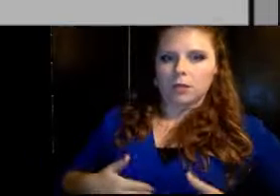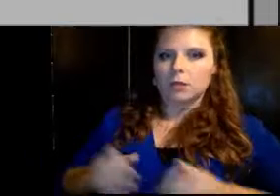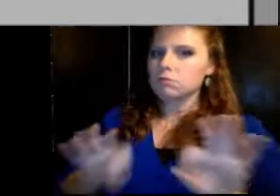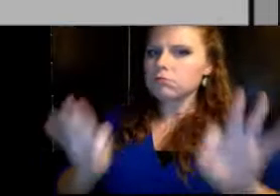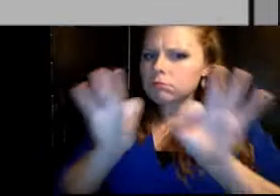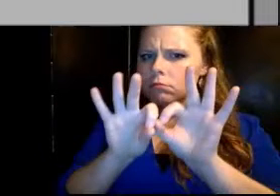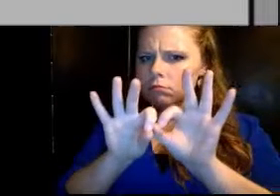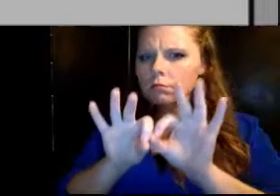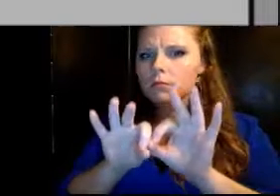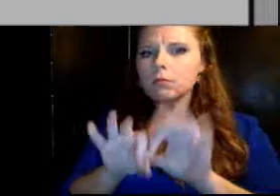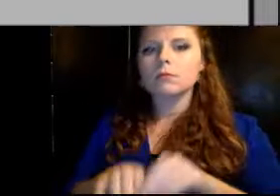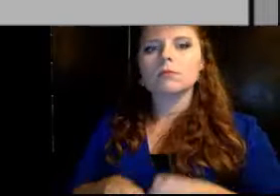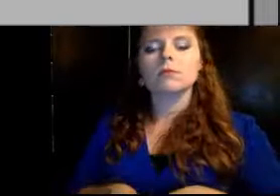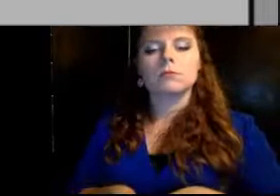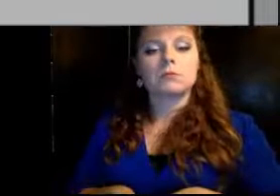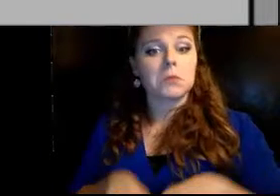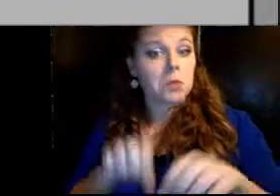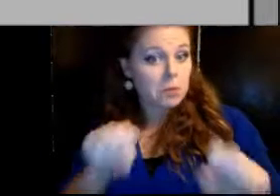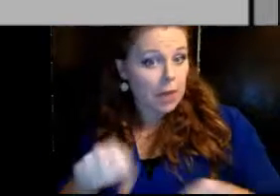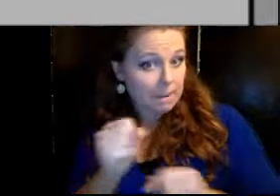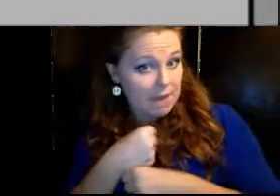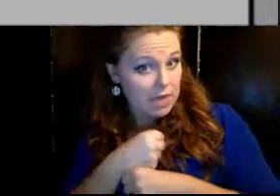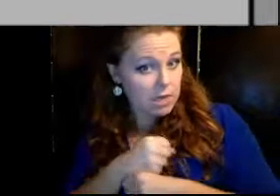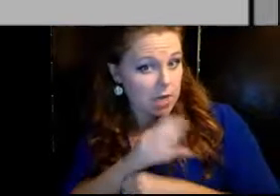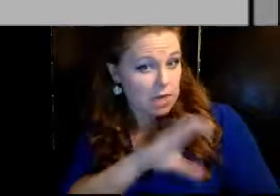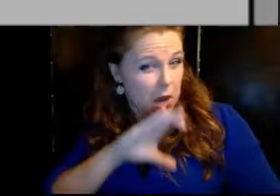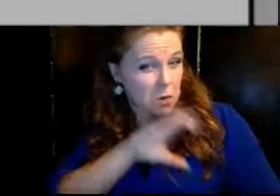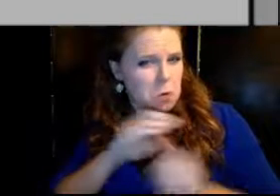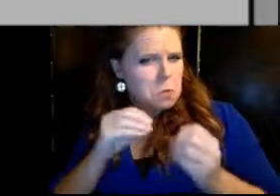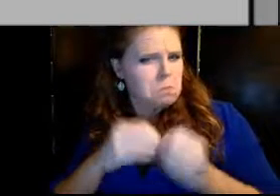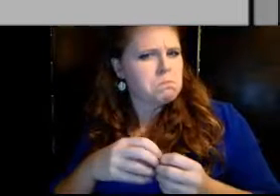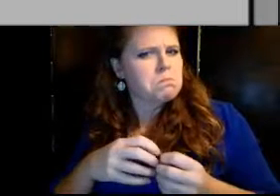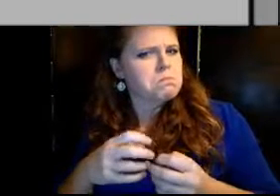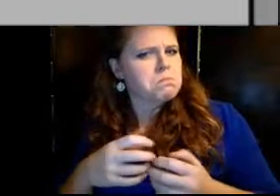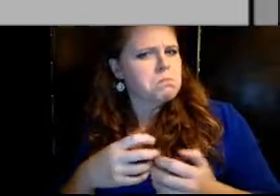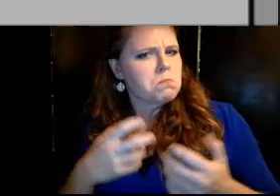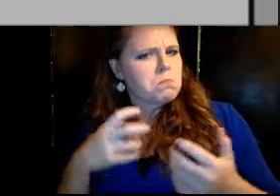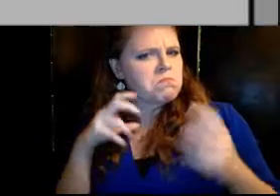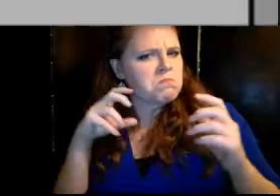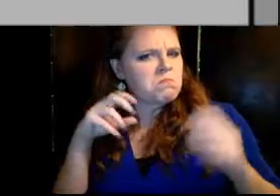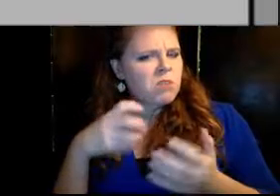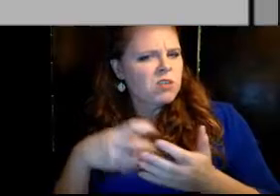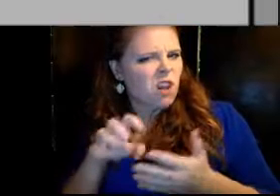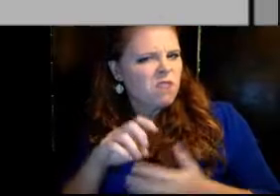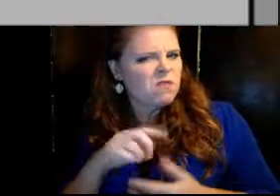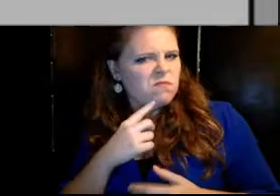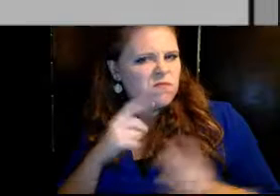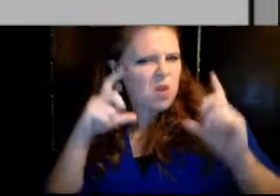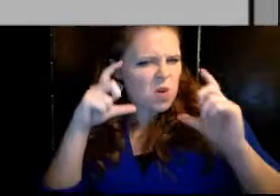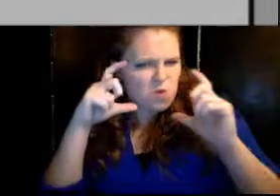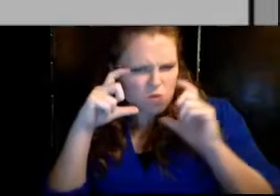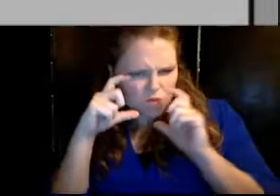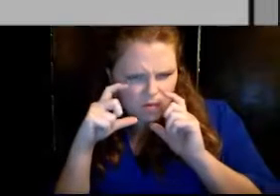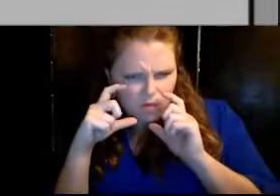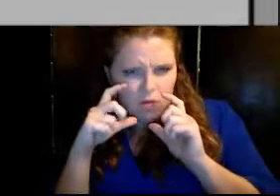matters. You can make a character look extremely tough by shrinking their head down really tiny. So